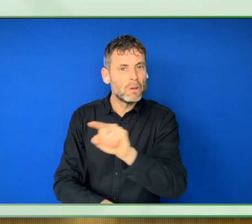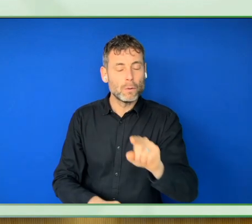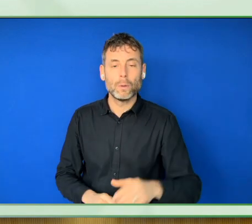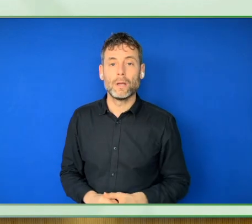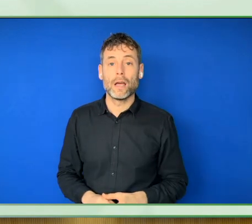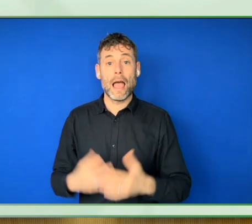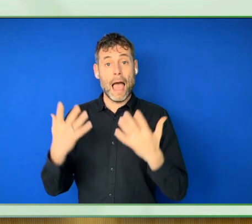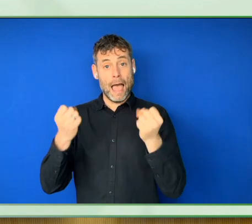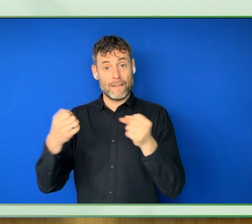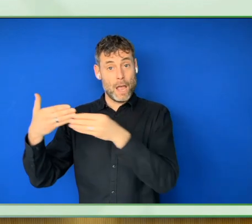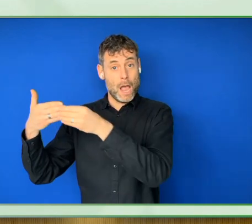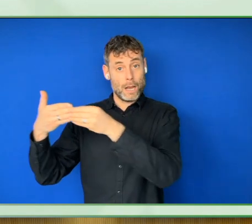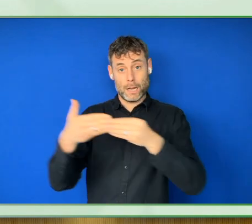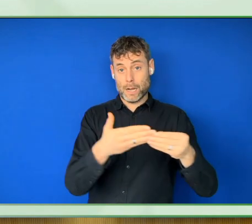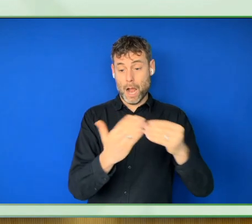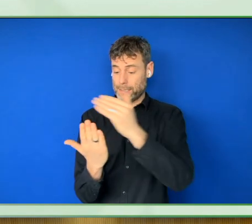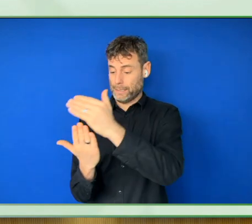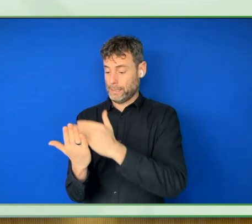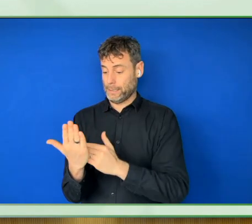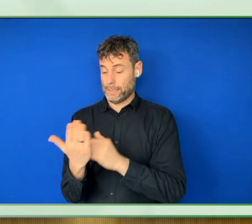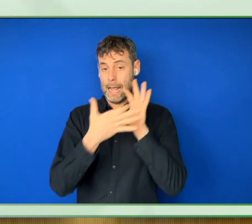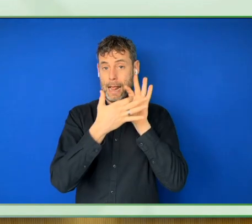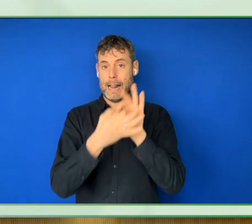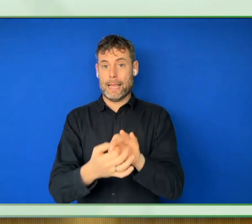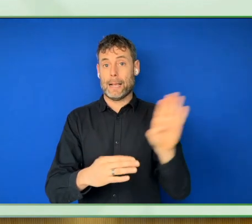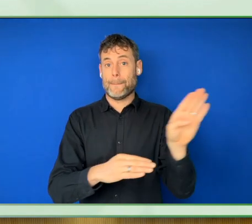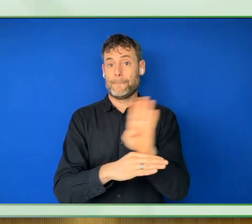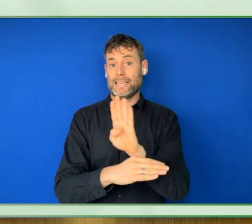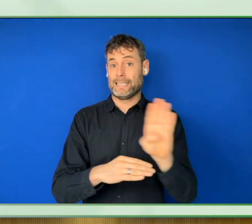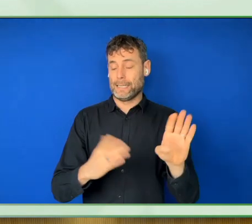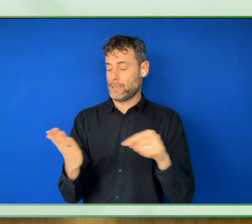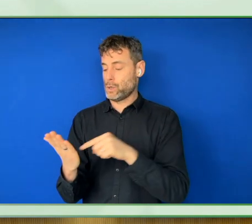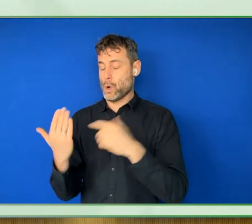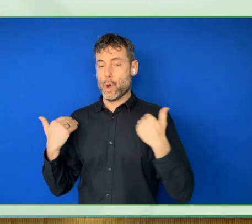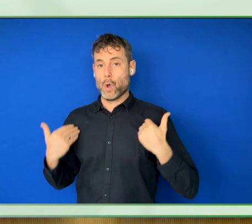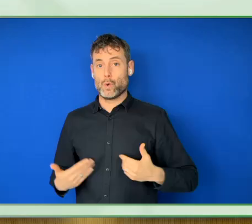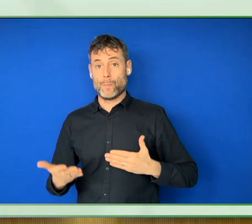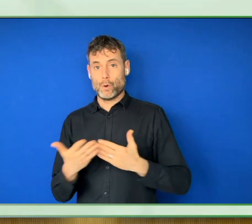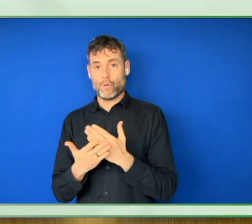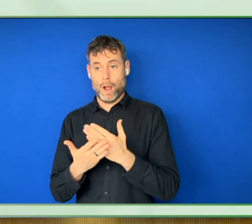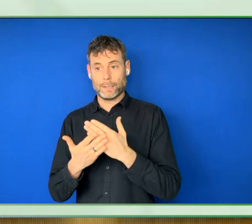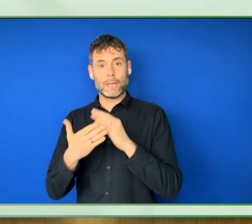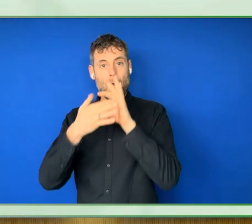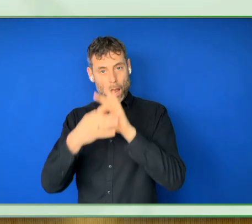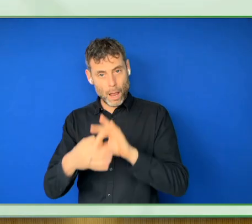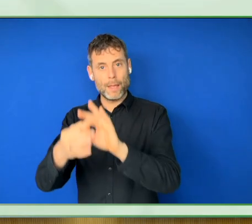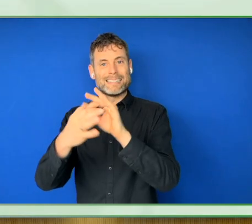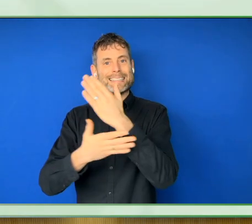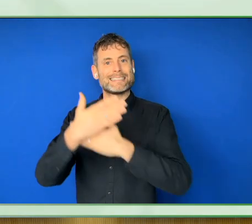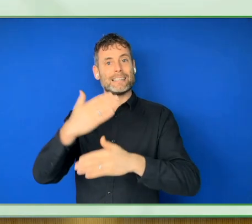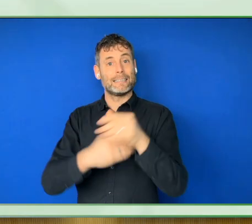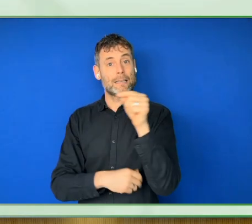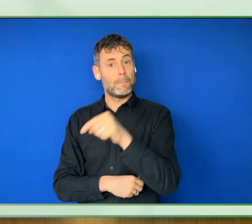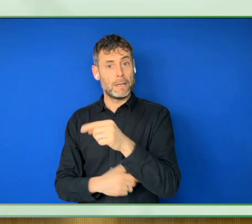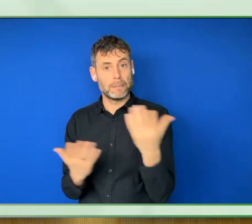incorporates a disability angle as well from that point of view? I think the closest to a guidance that I've seen is something from